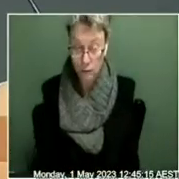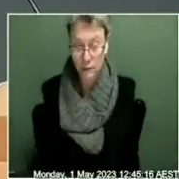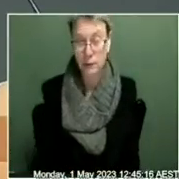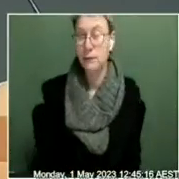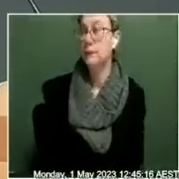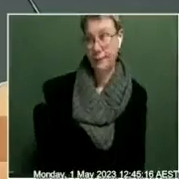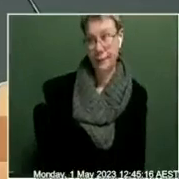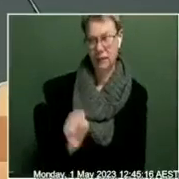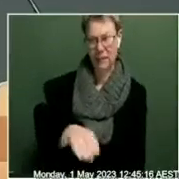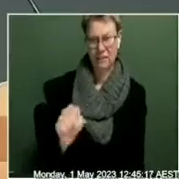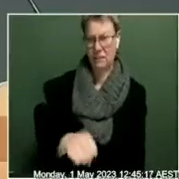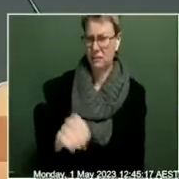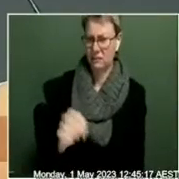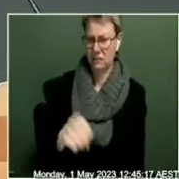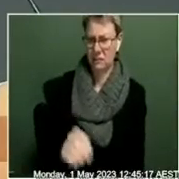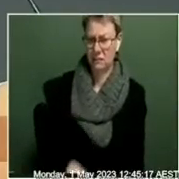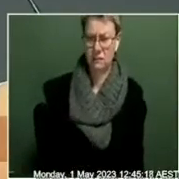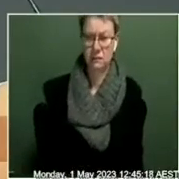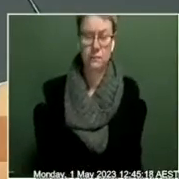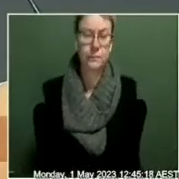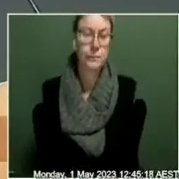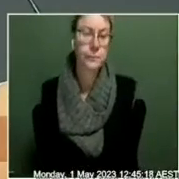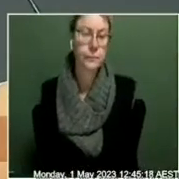I'm interested to know